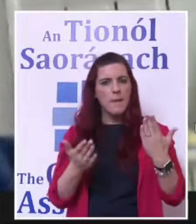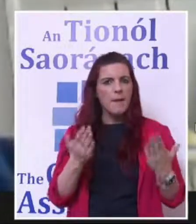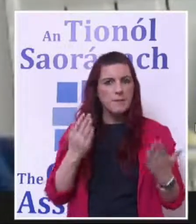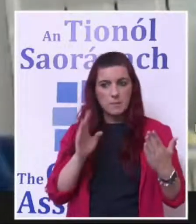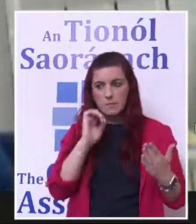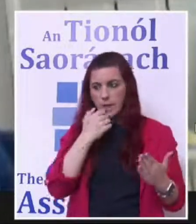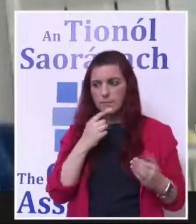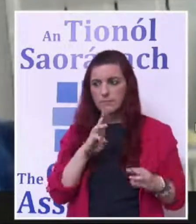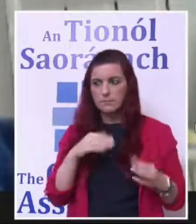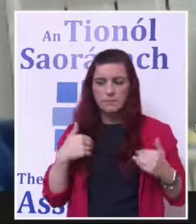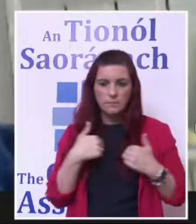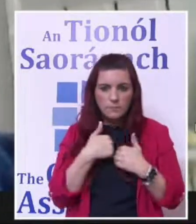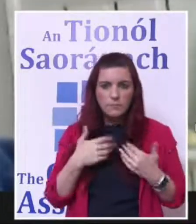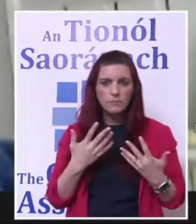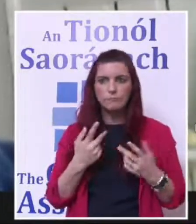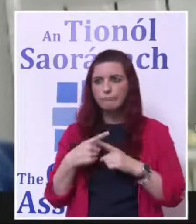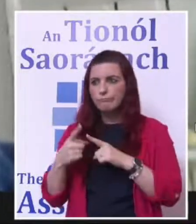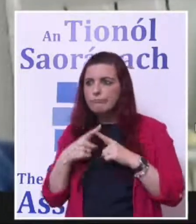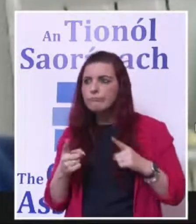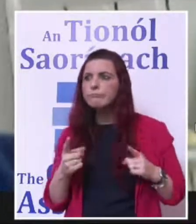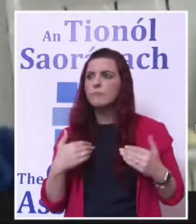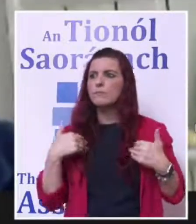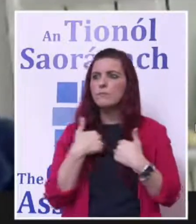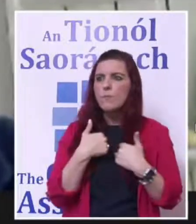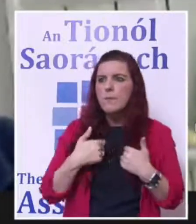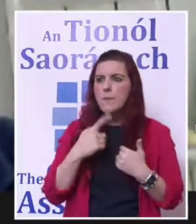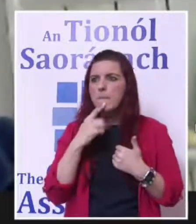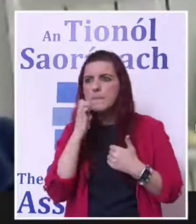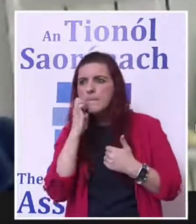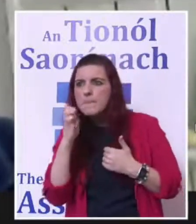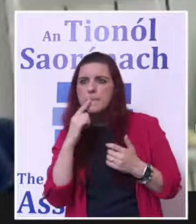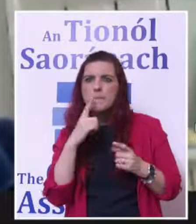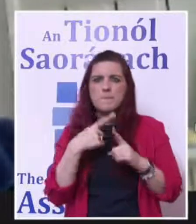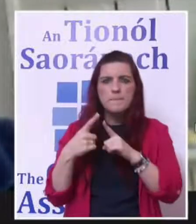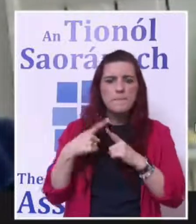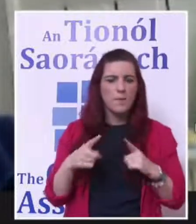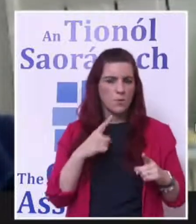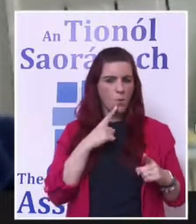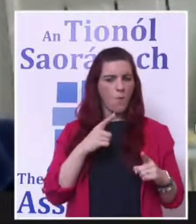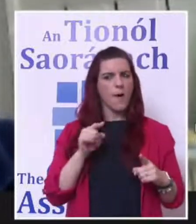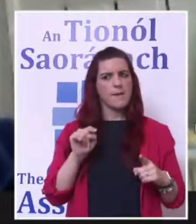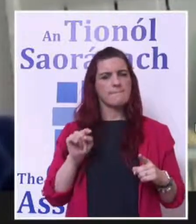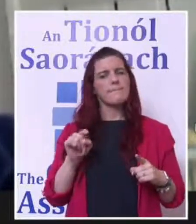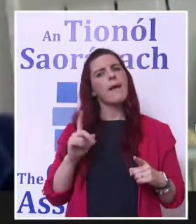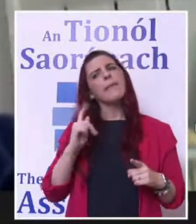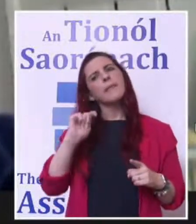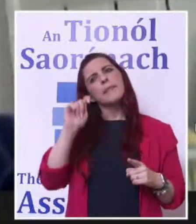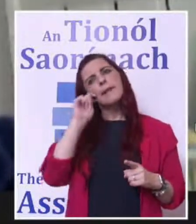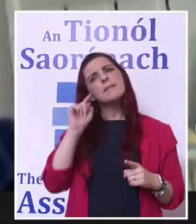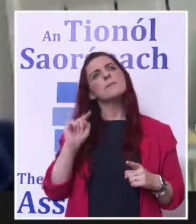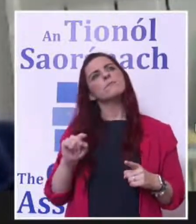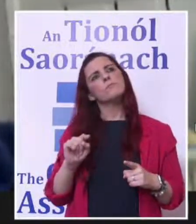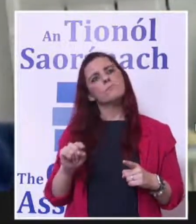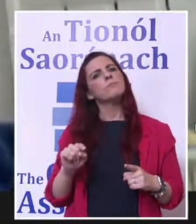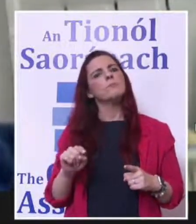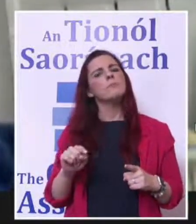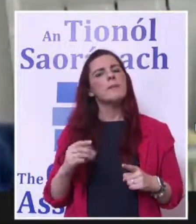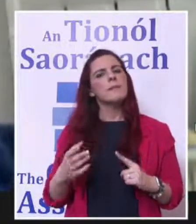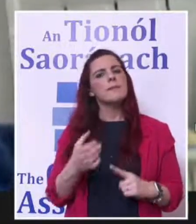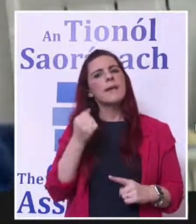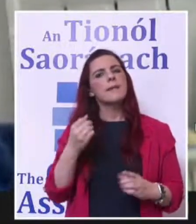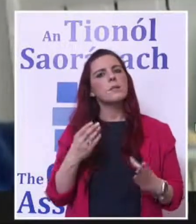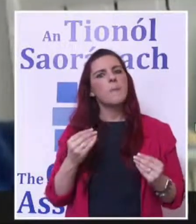are worried, people have concerns, worried about their positions, and so on. So I think taking something really,